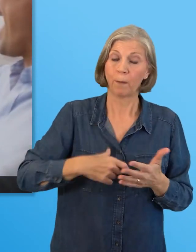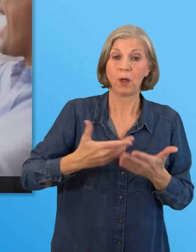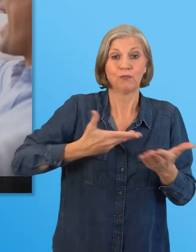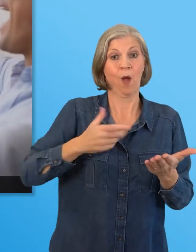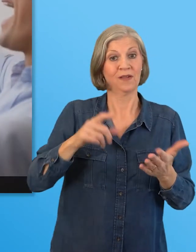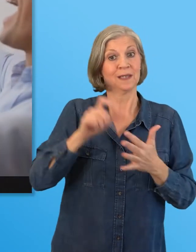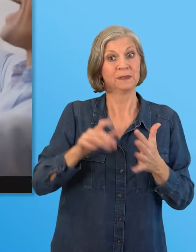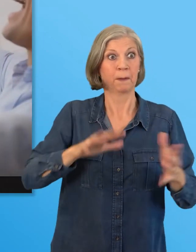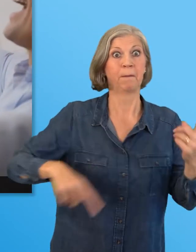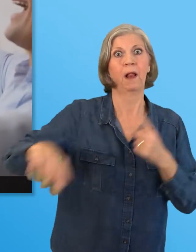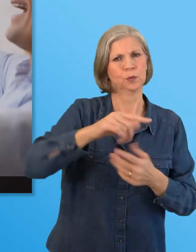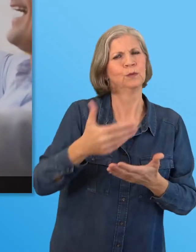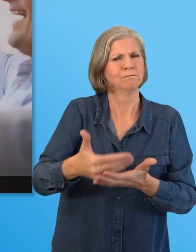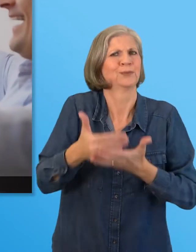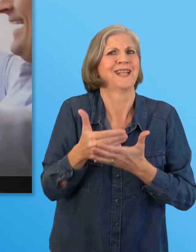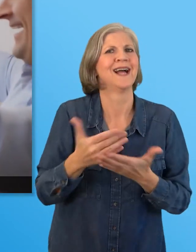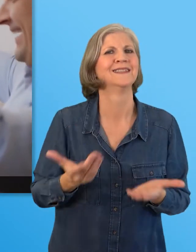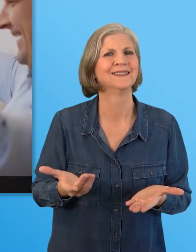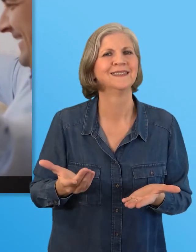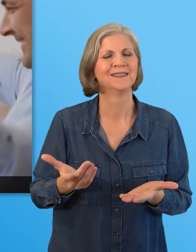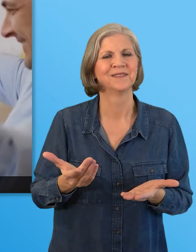disabled people are protected.